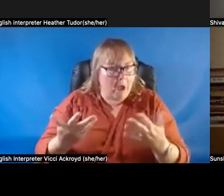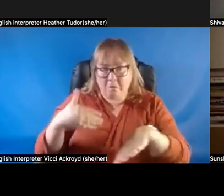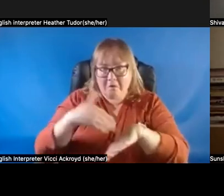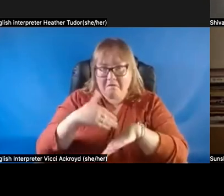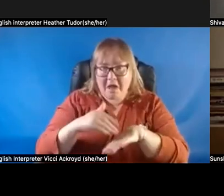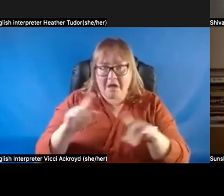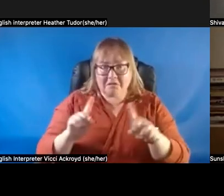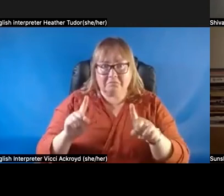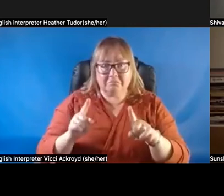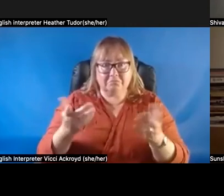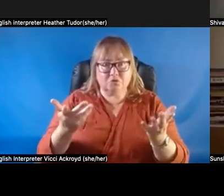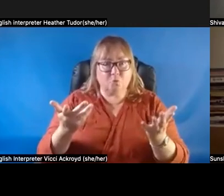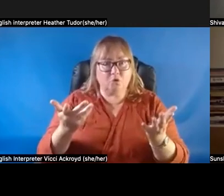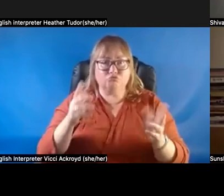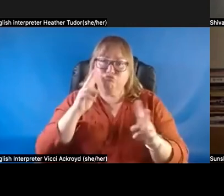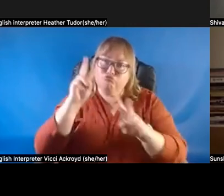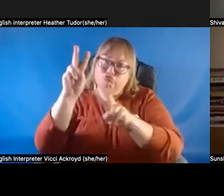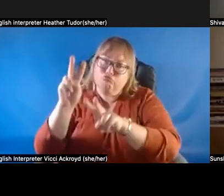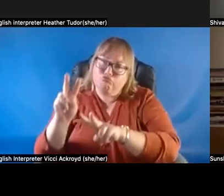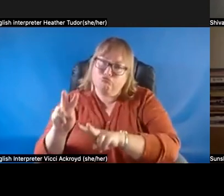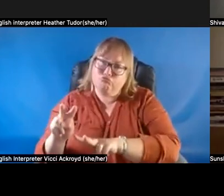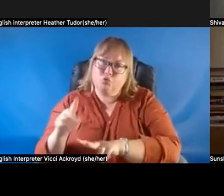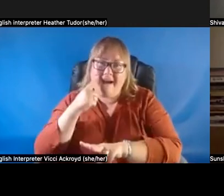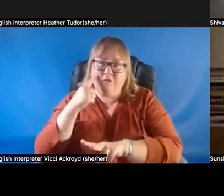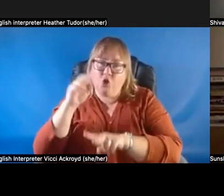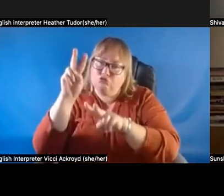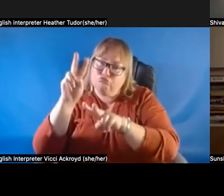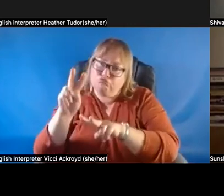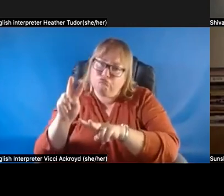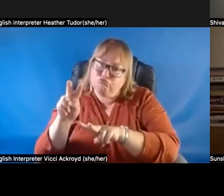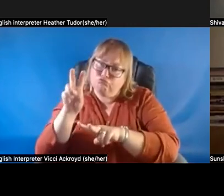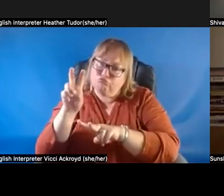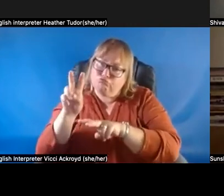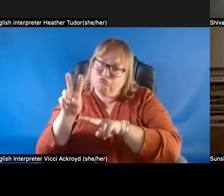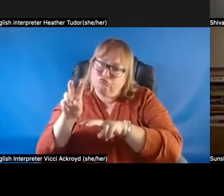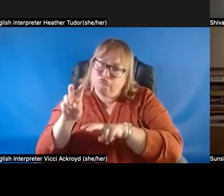if anybody just wants to respond to anything. I'll give you a moment to have a look.